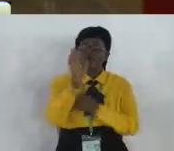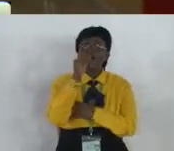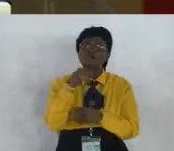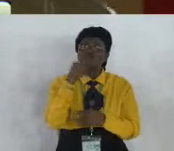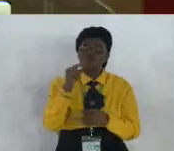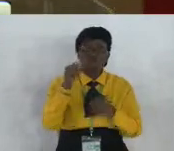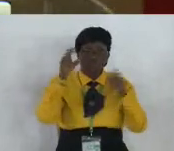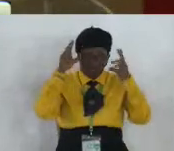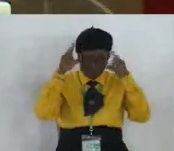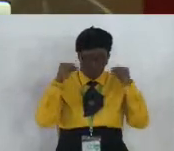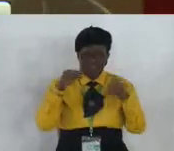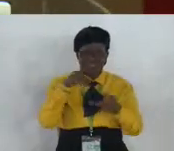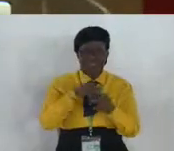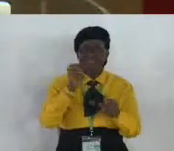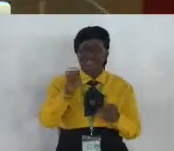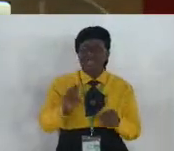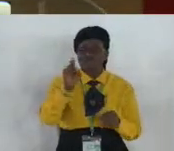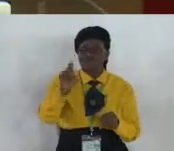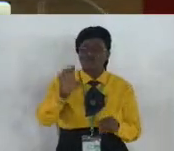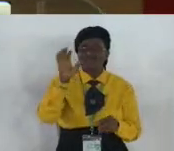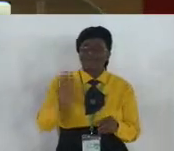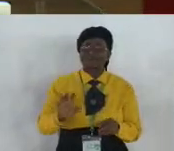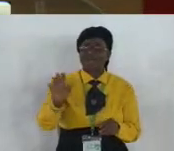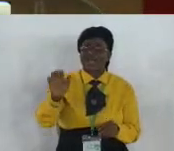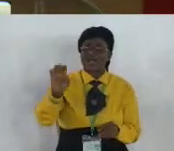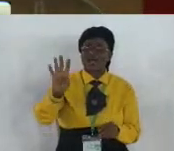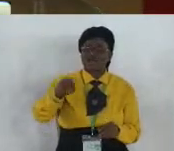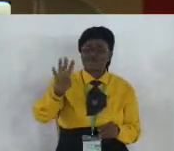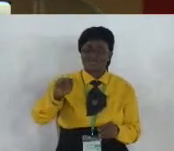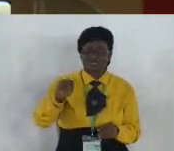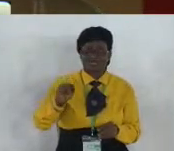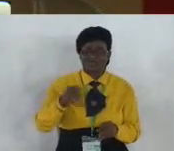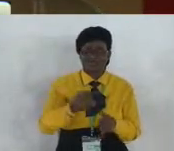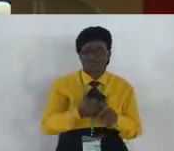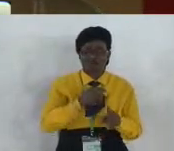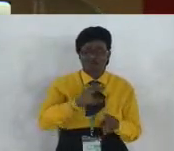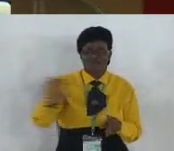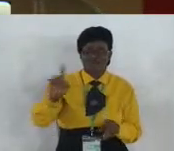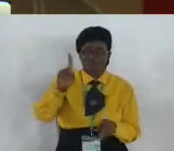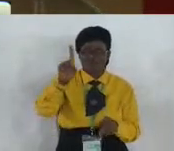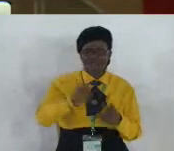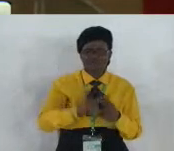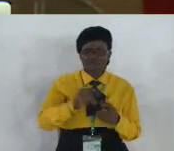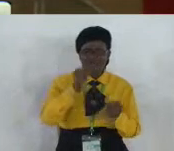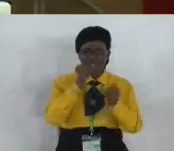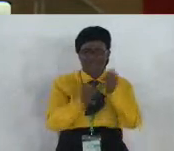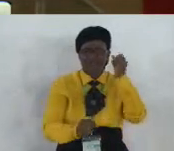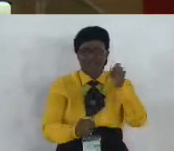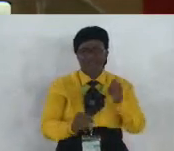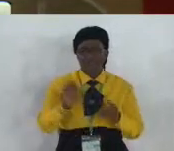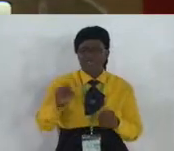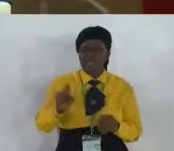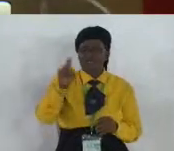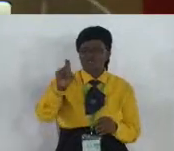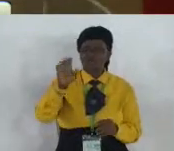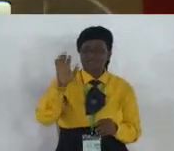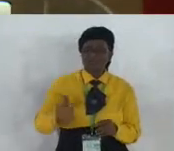chapter 14, from verse, you can read it from verse 1 to the end, Exodus